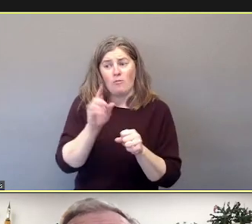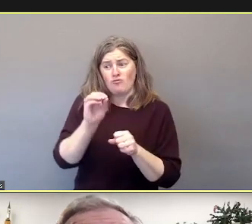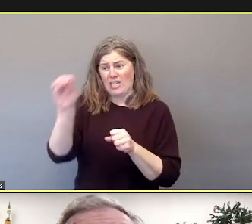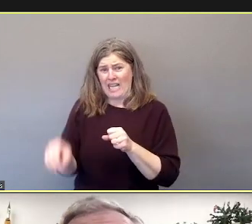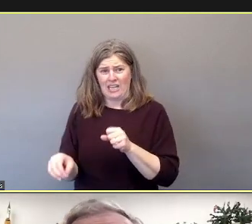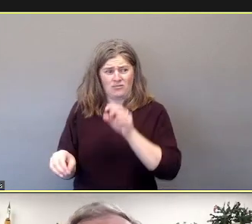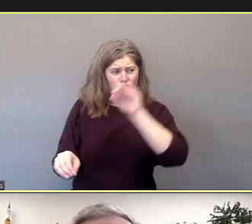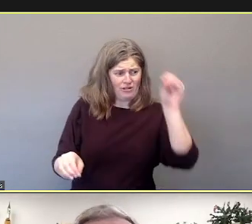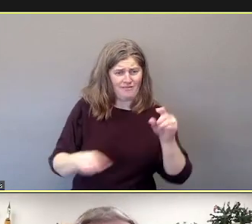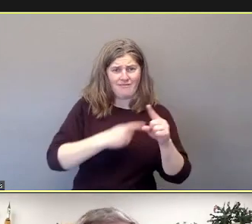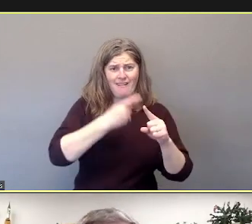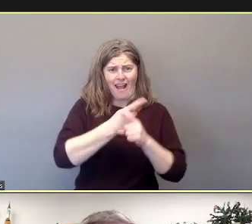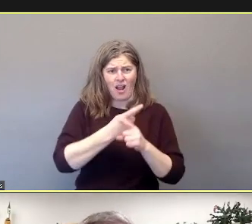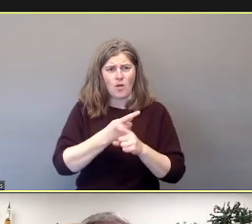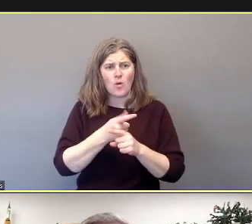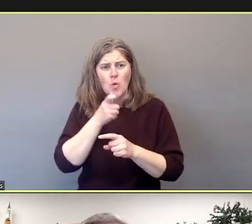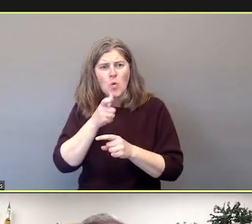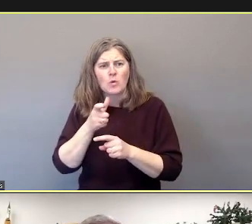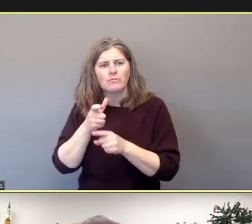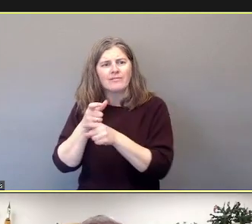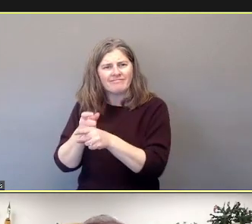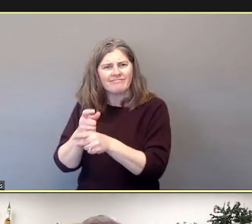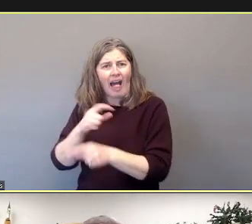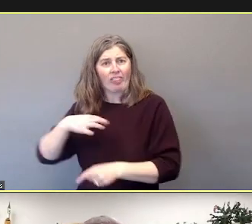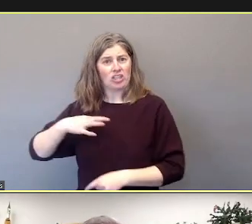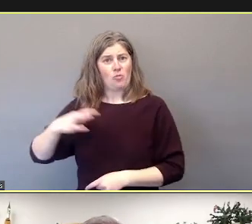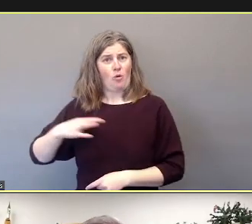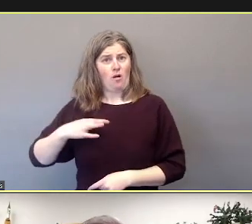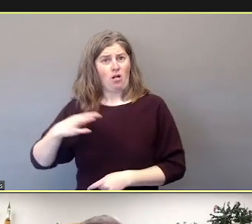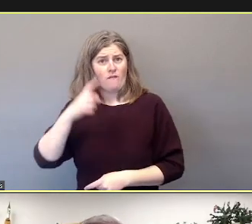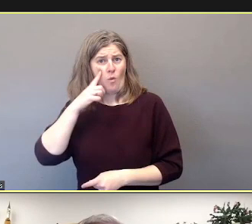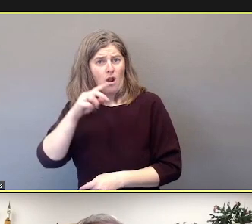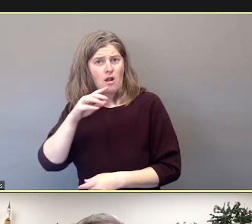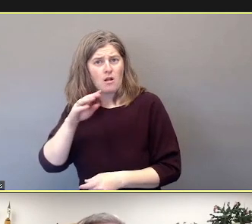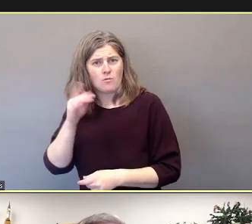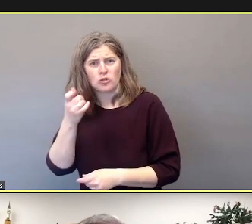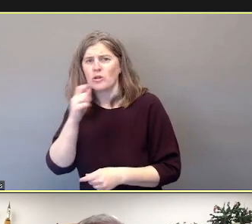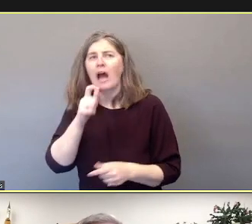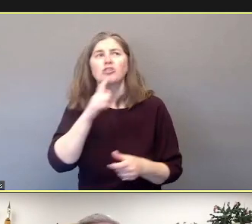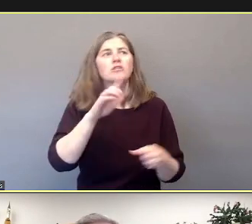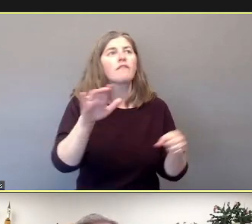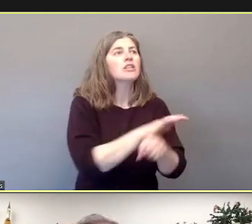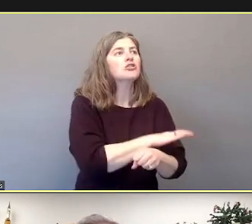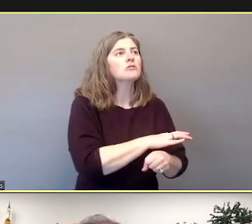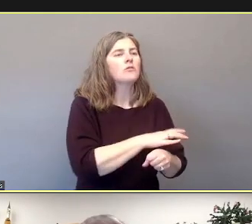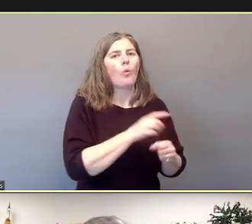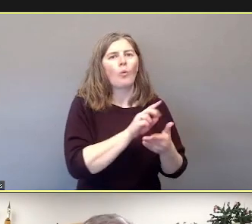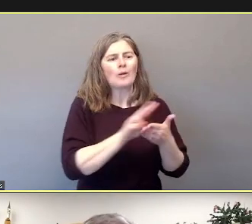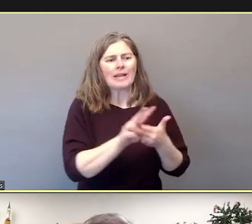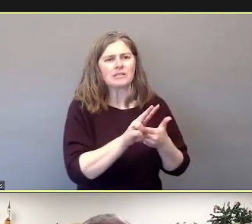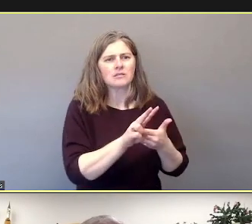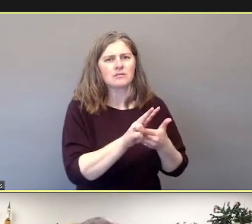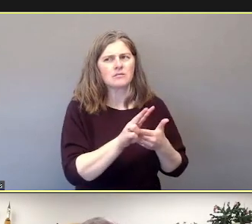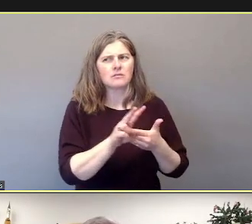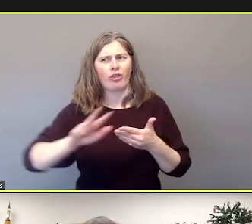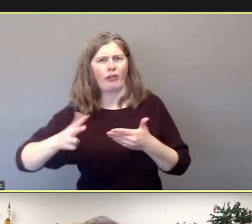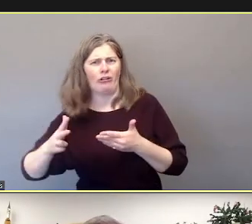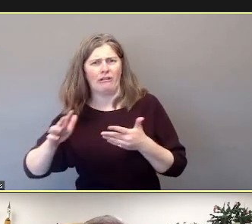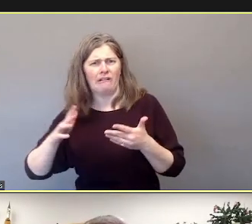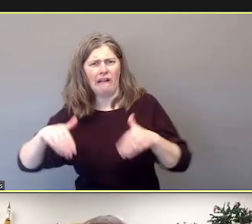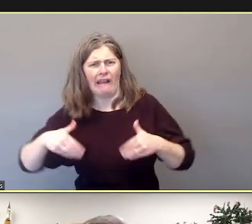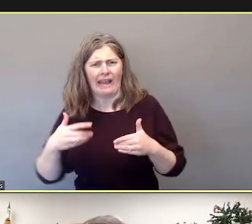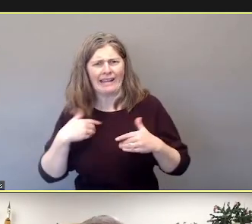there is the percent of people who are due for boosters, not just people who have the primary series. So we're working on that. We had good reporting, only